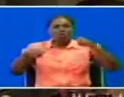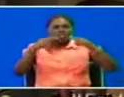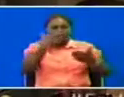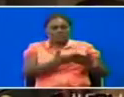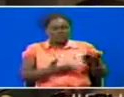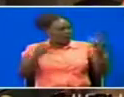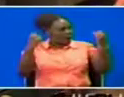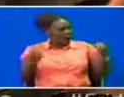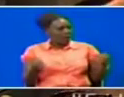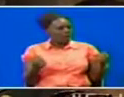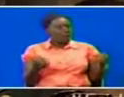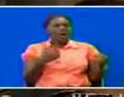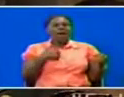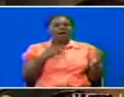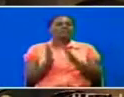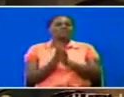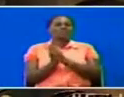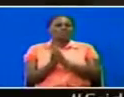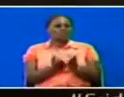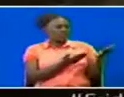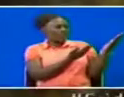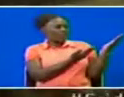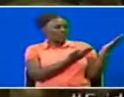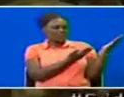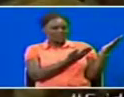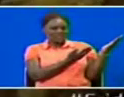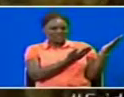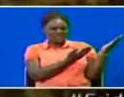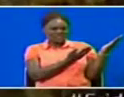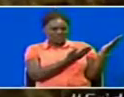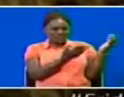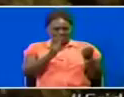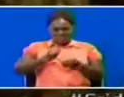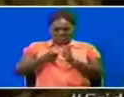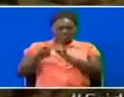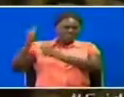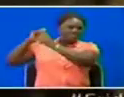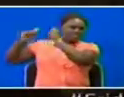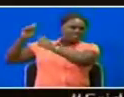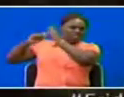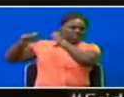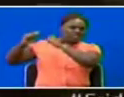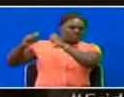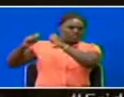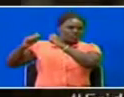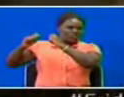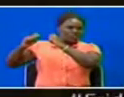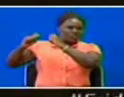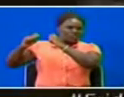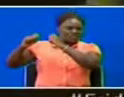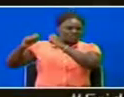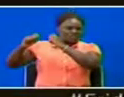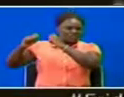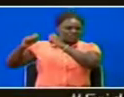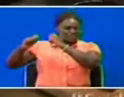Ningumu, let's have the story. Whether an exotic twist on traditional fare or an untested flavor, they are